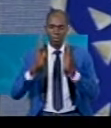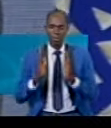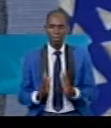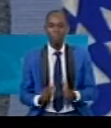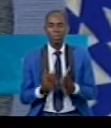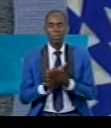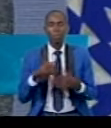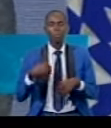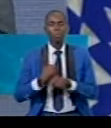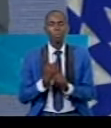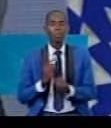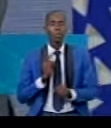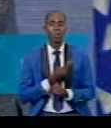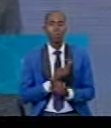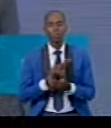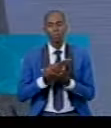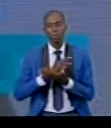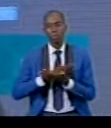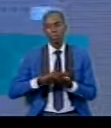holy.